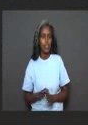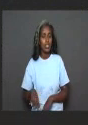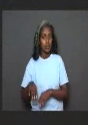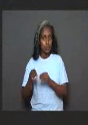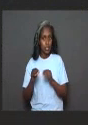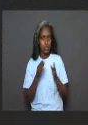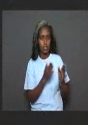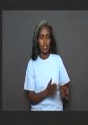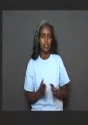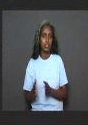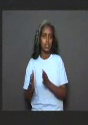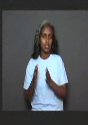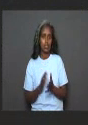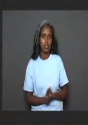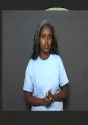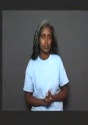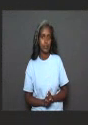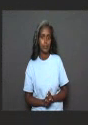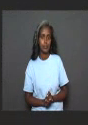Students, let's get ready.